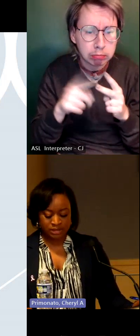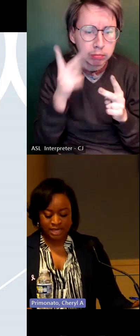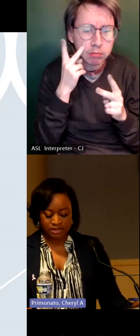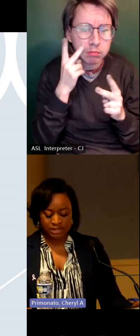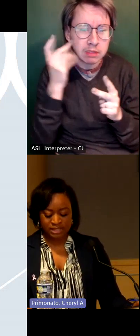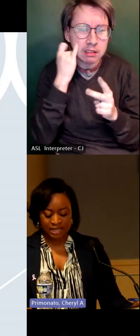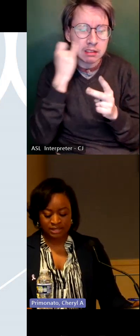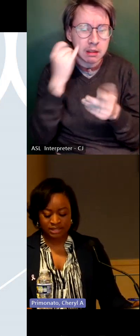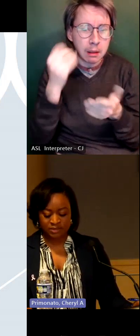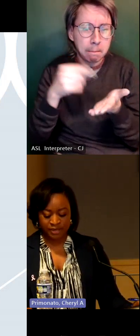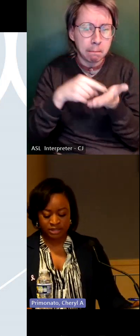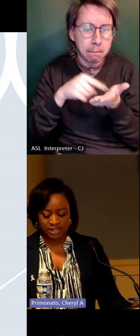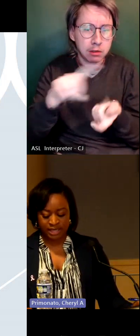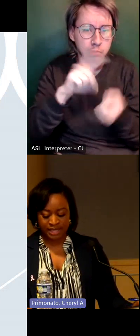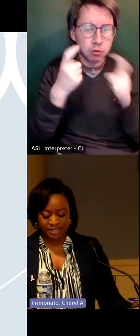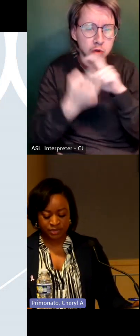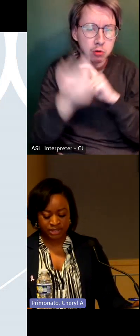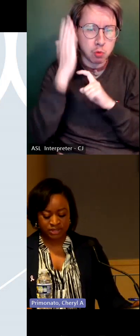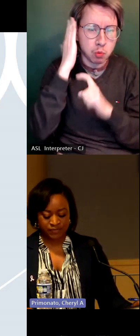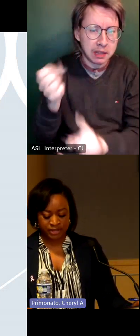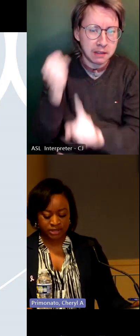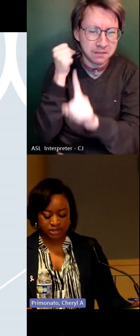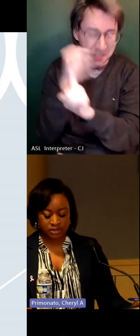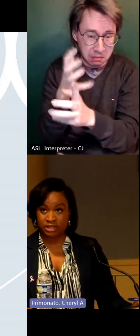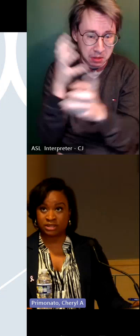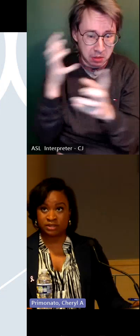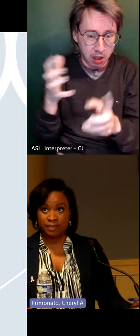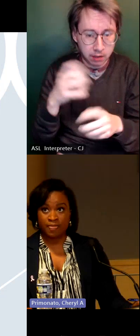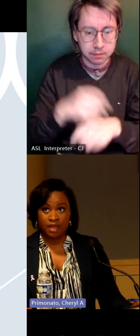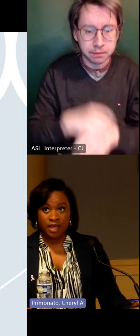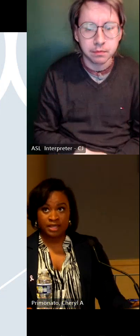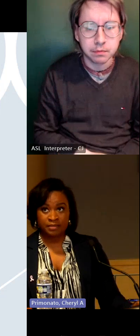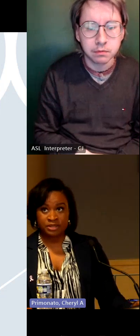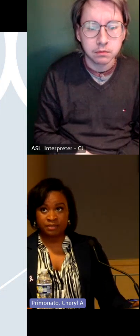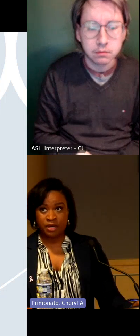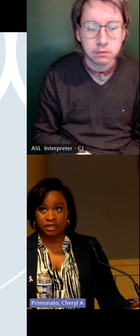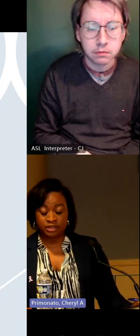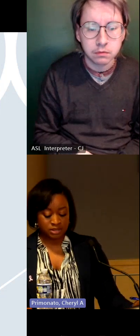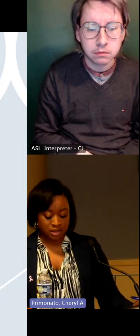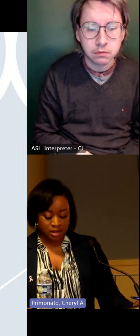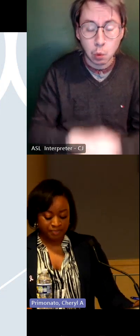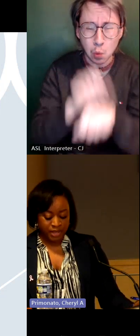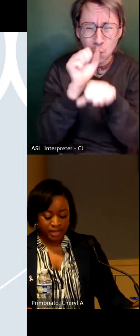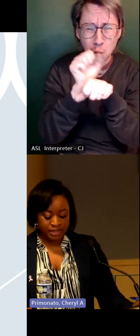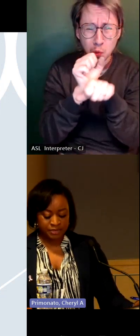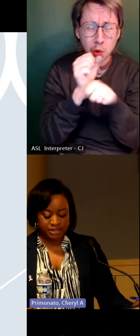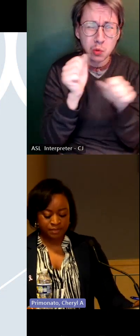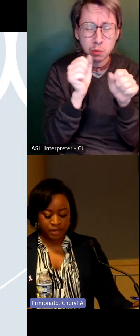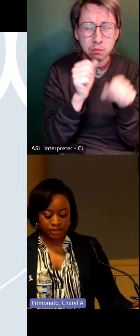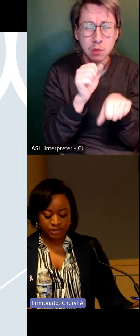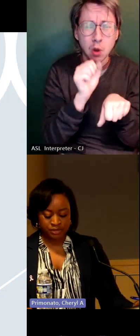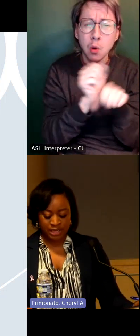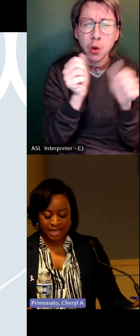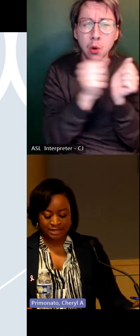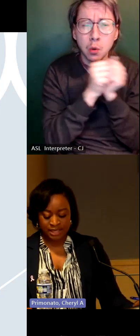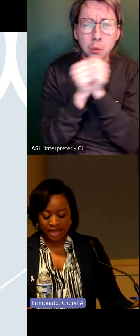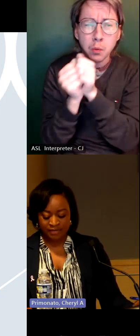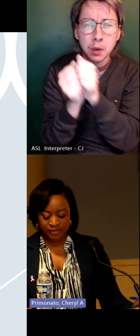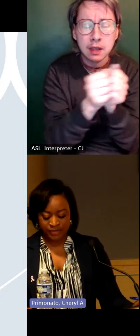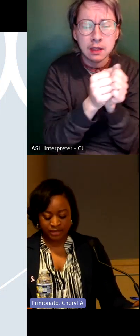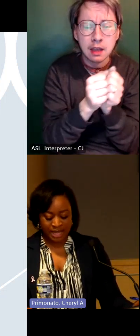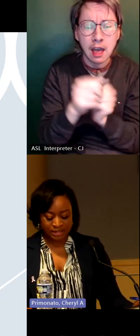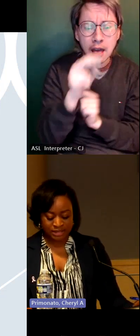To conduct the Title VI analysis, PRT engaged with its fare consultants, NWC Partners. NWC Partners